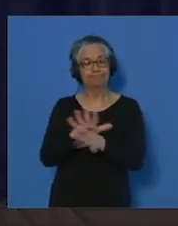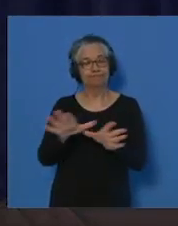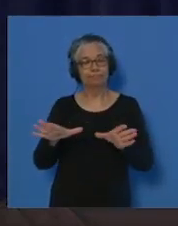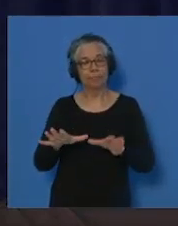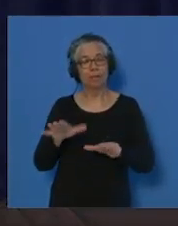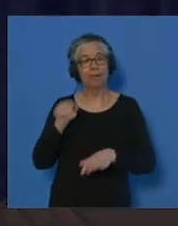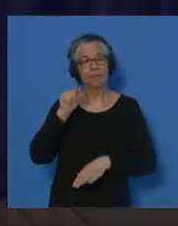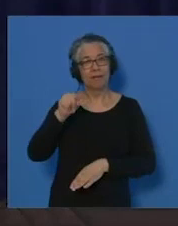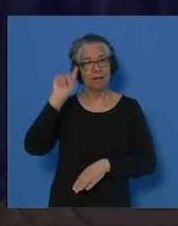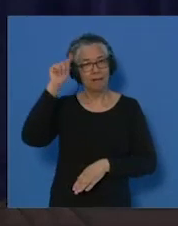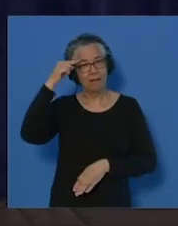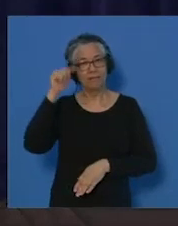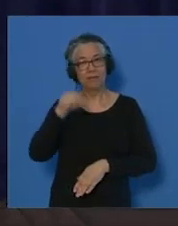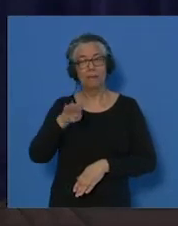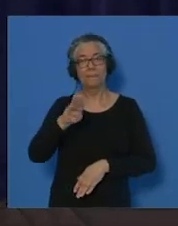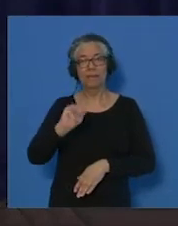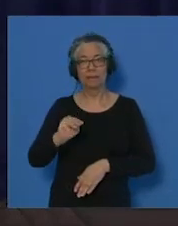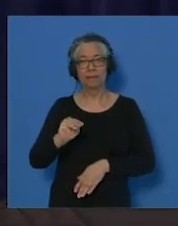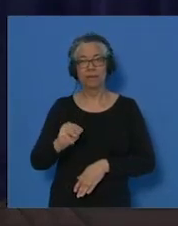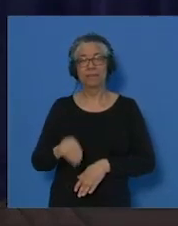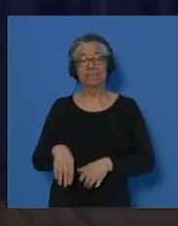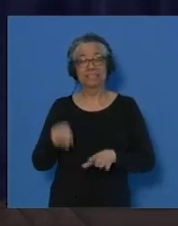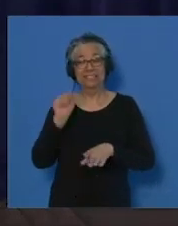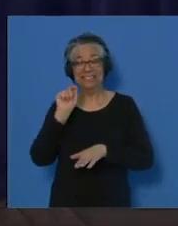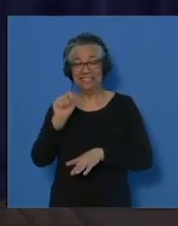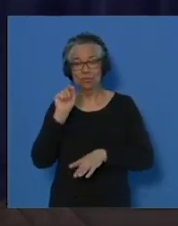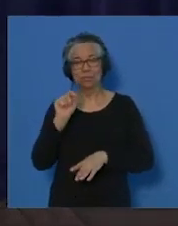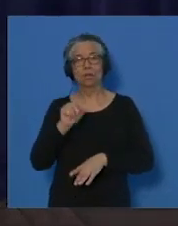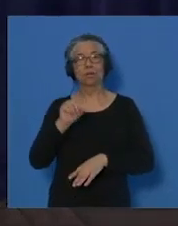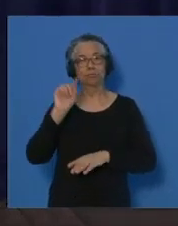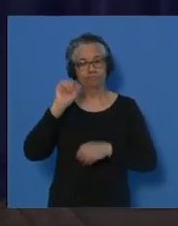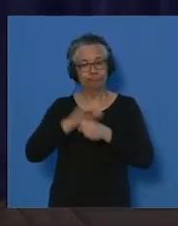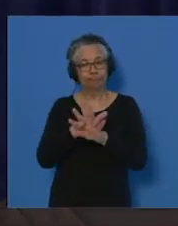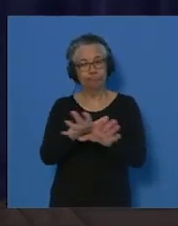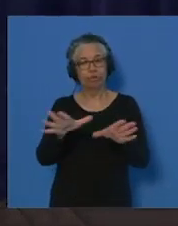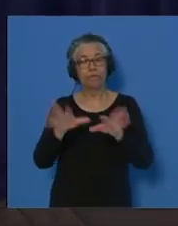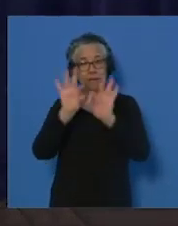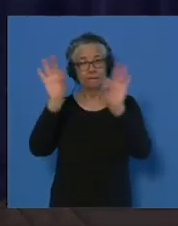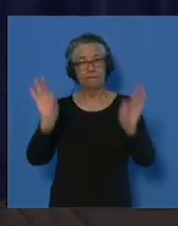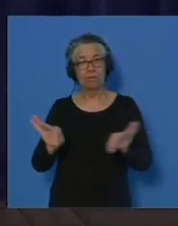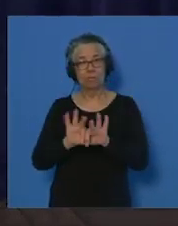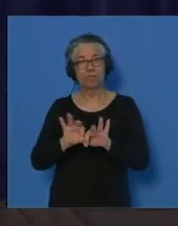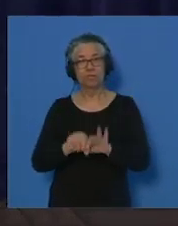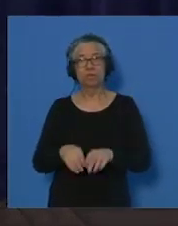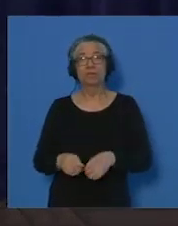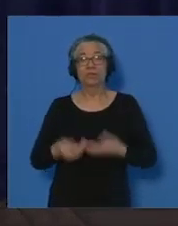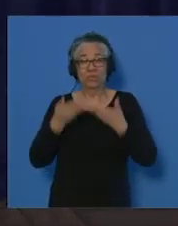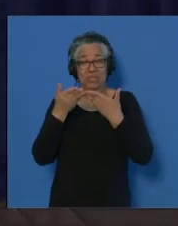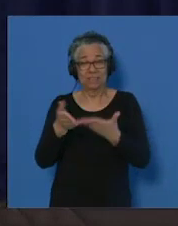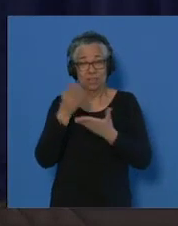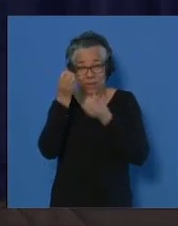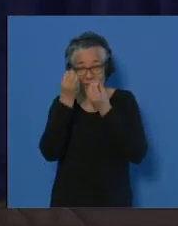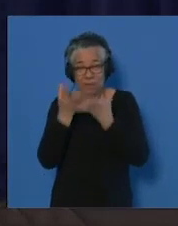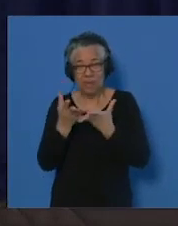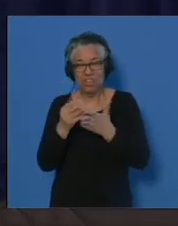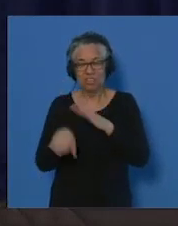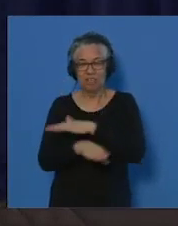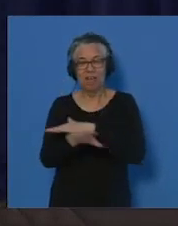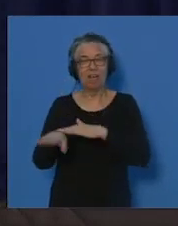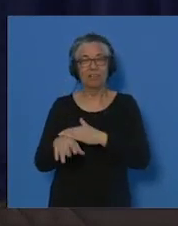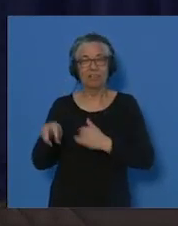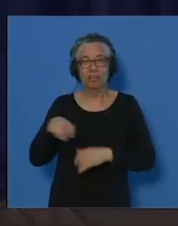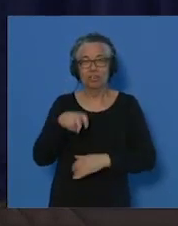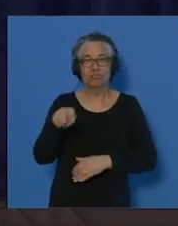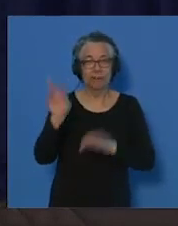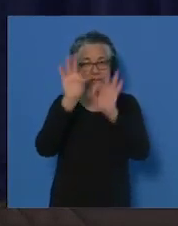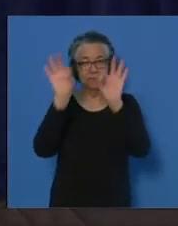coronavirus.gov.bm and click the link COVID Forms to provide your particular details under the traveler form for travelers who are looking